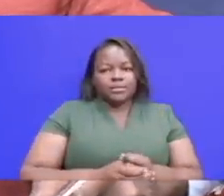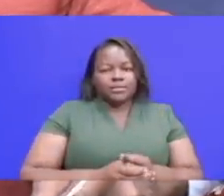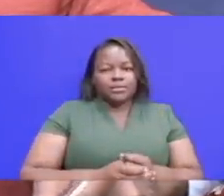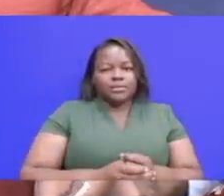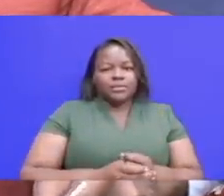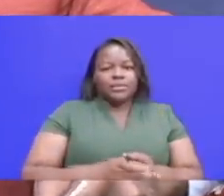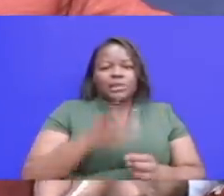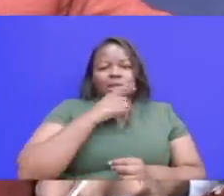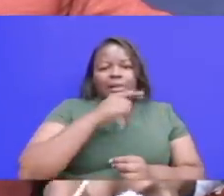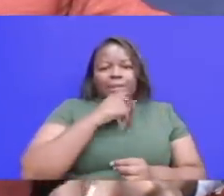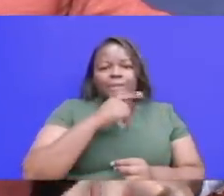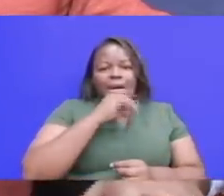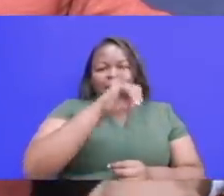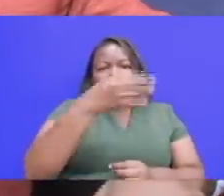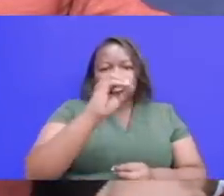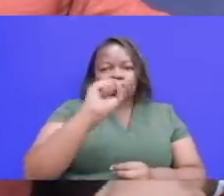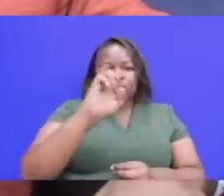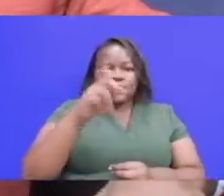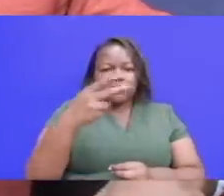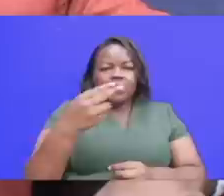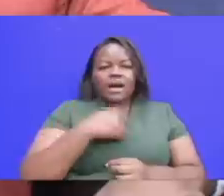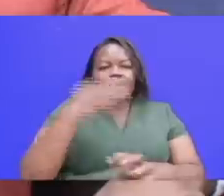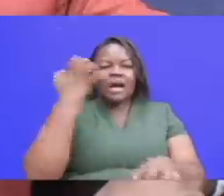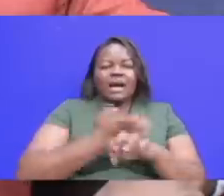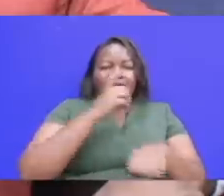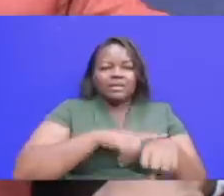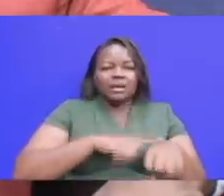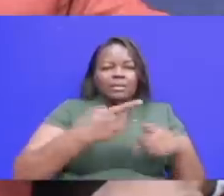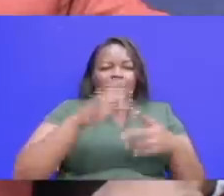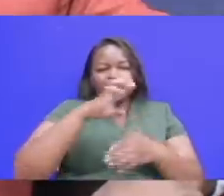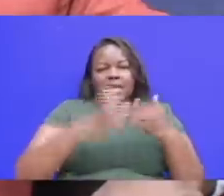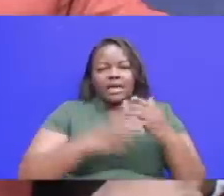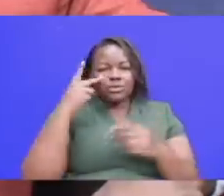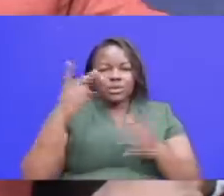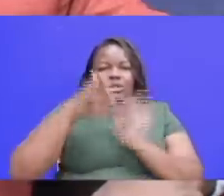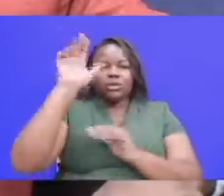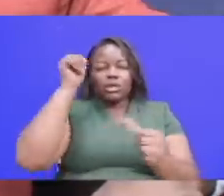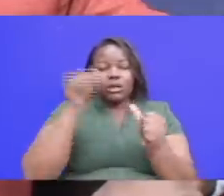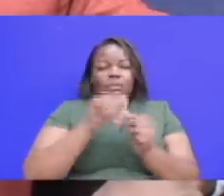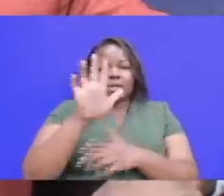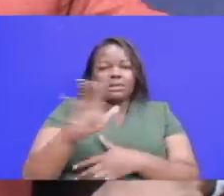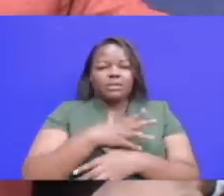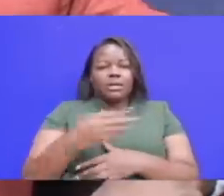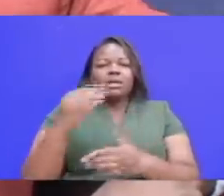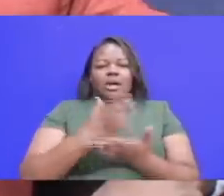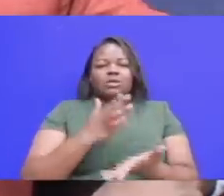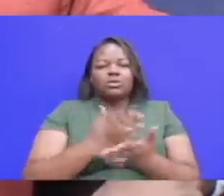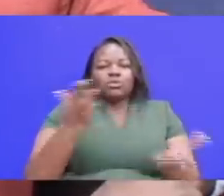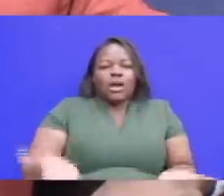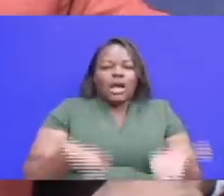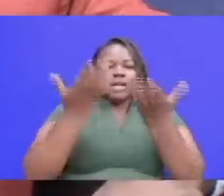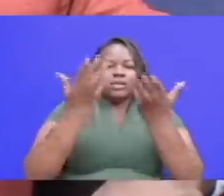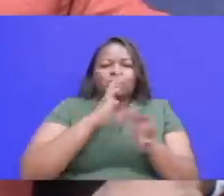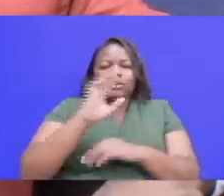Joseph went through very difficult moments, but at the end, we see that God remembers him, and he actually elevates him to be second